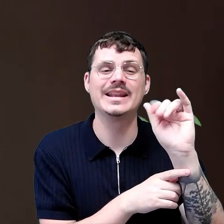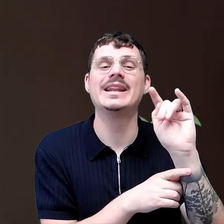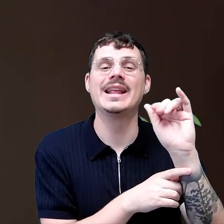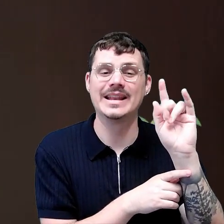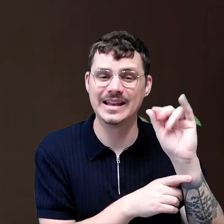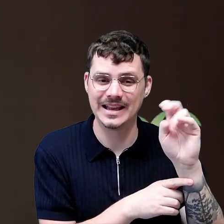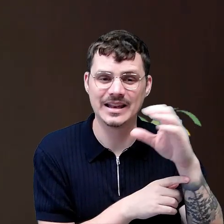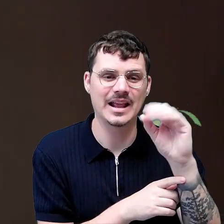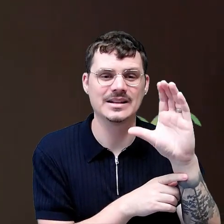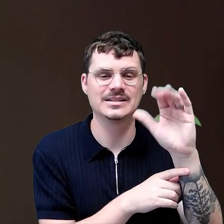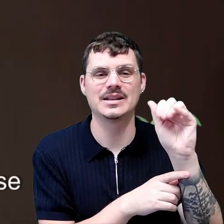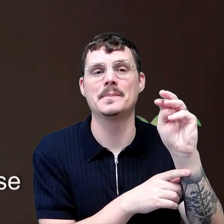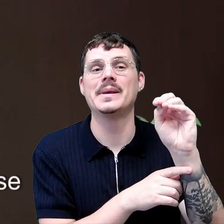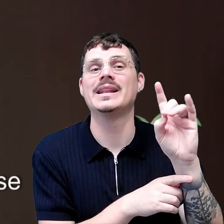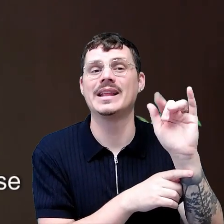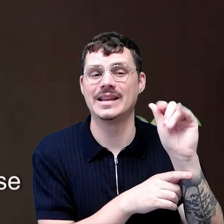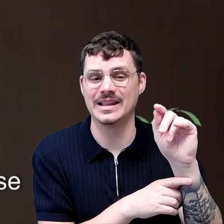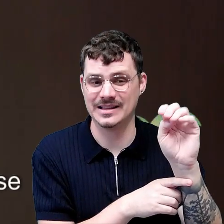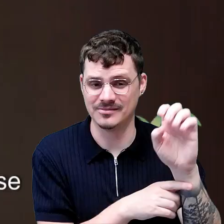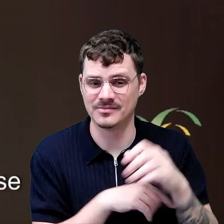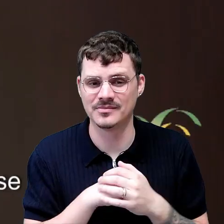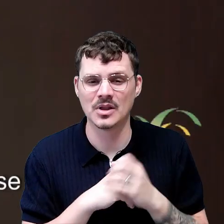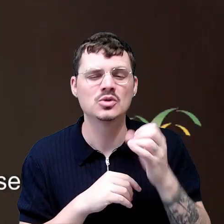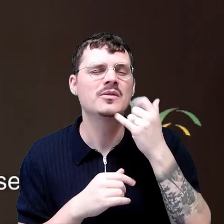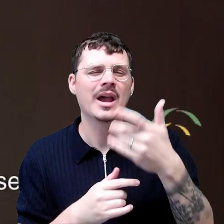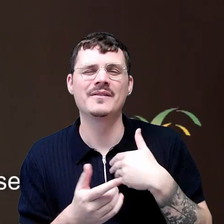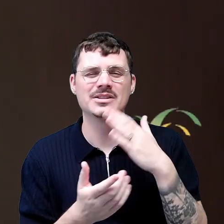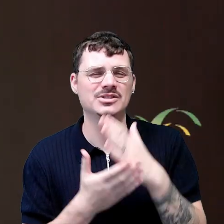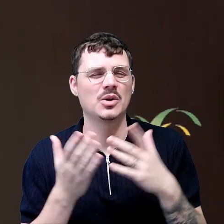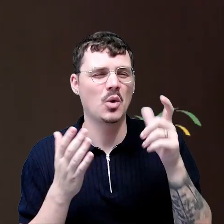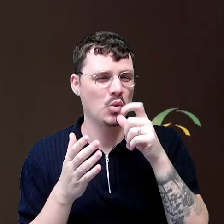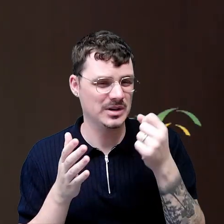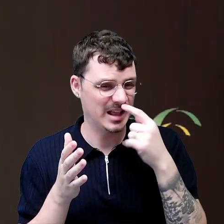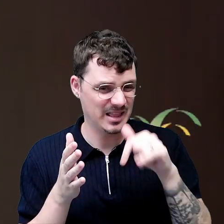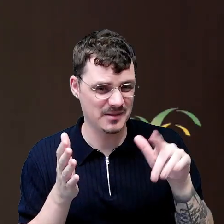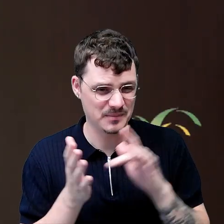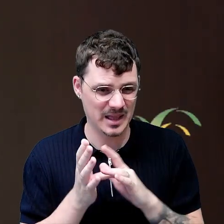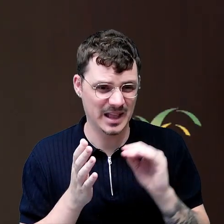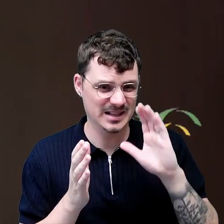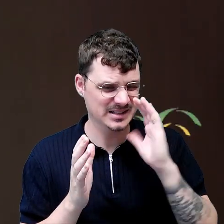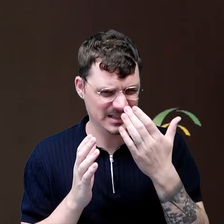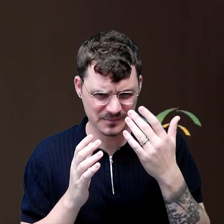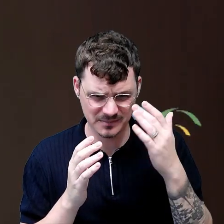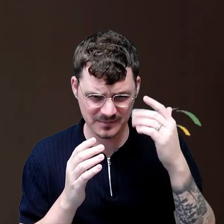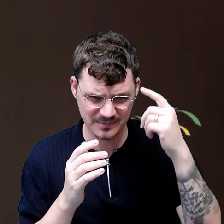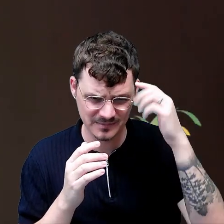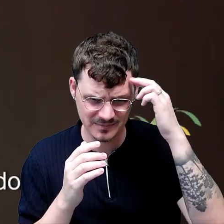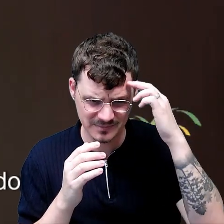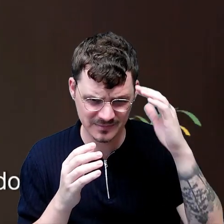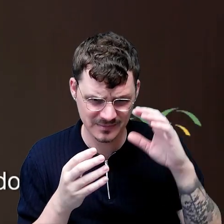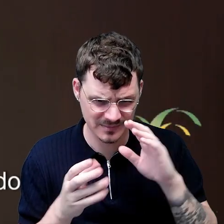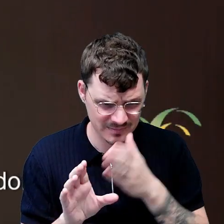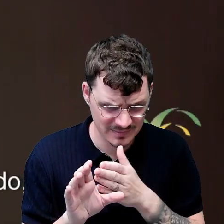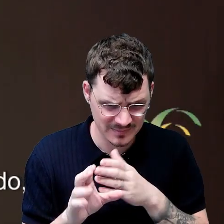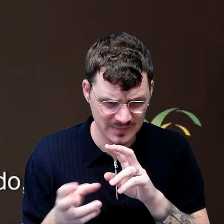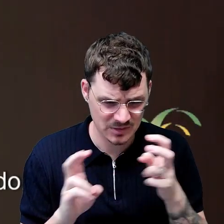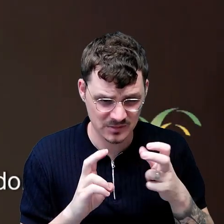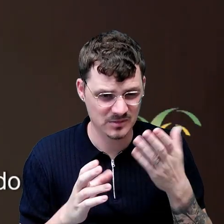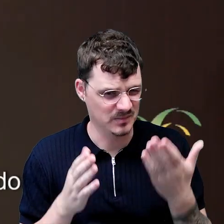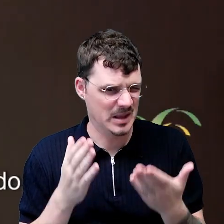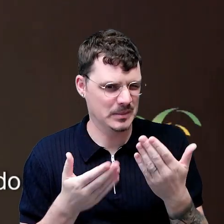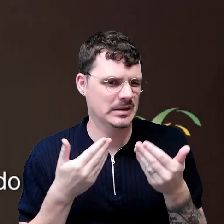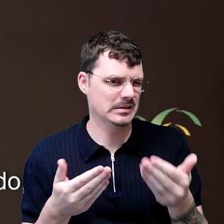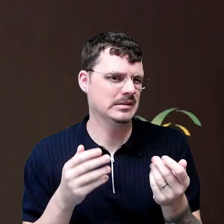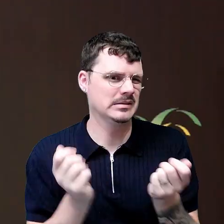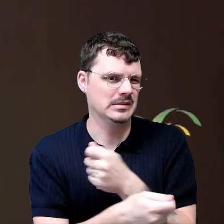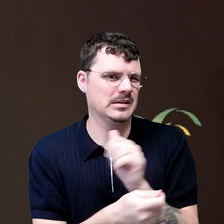ranitidine, and cimetidine. So if you have somebody who's taking those and they seem to have psychosis, switching that may be one of the